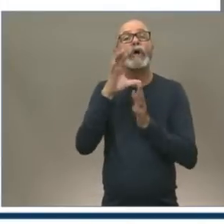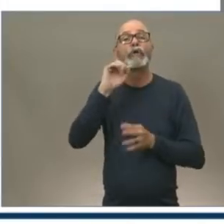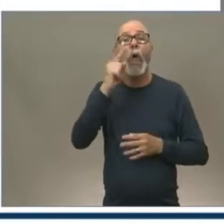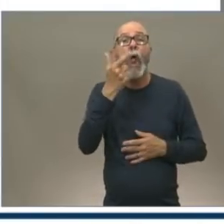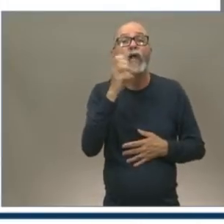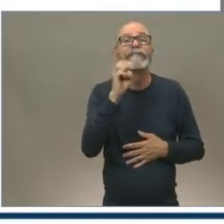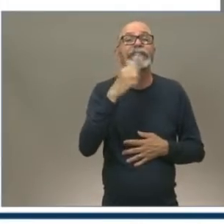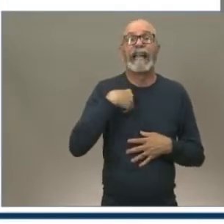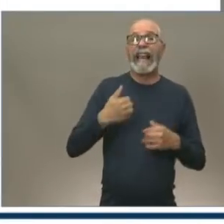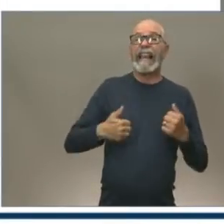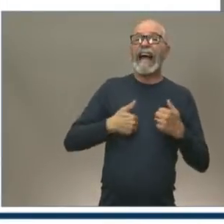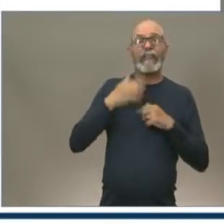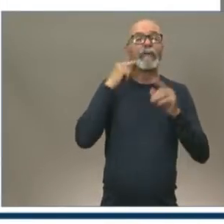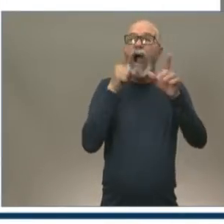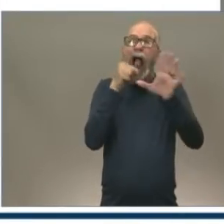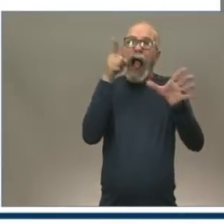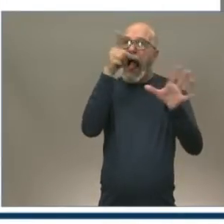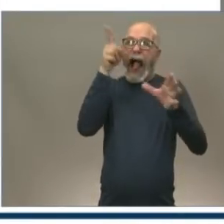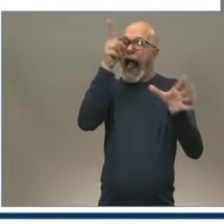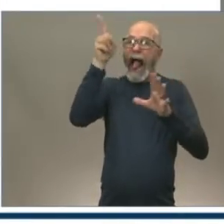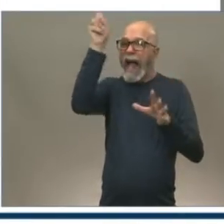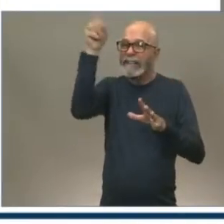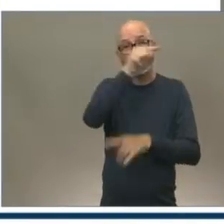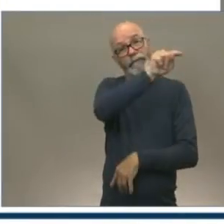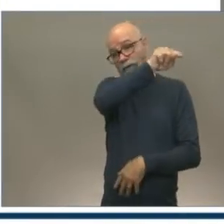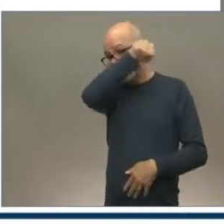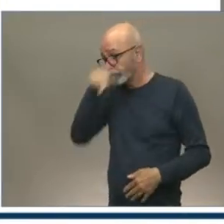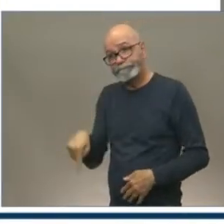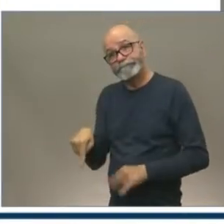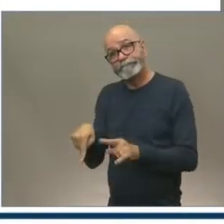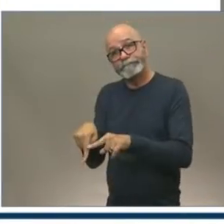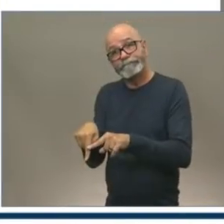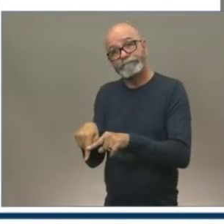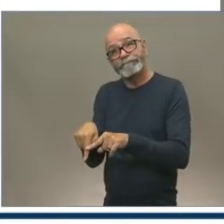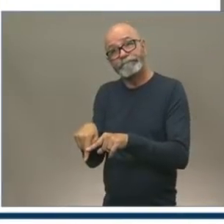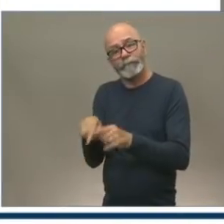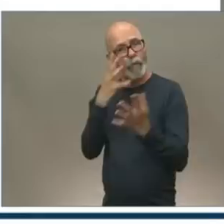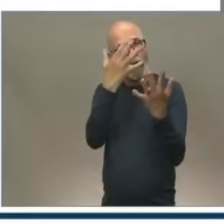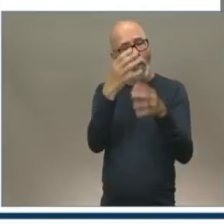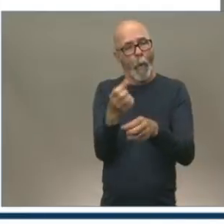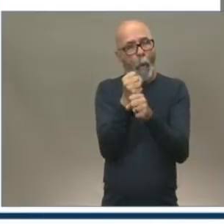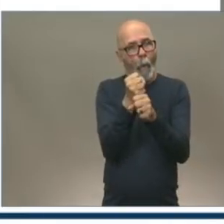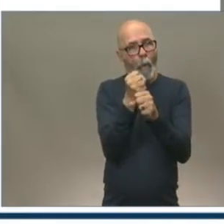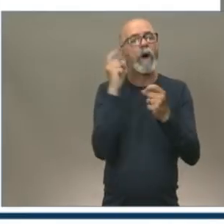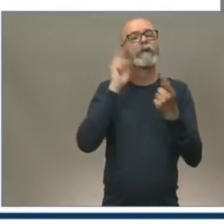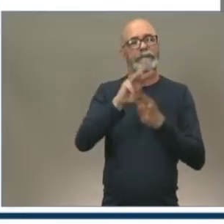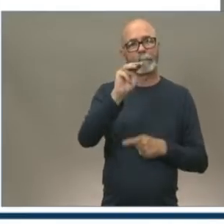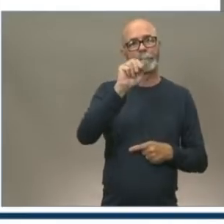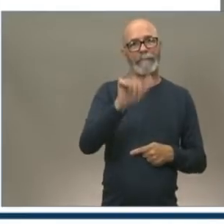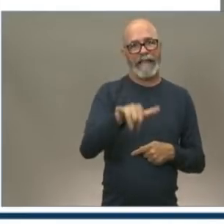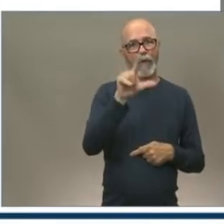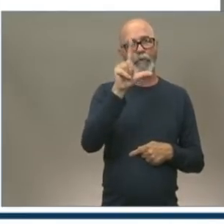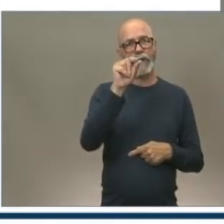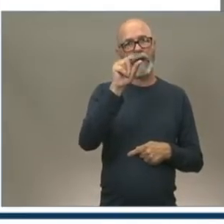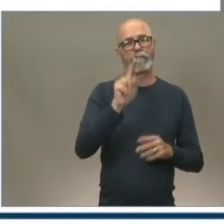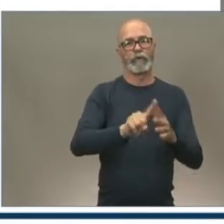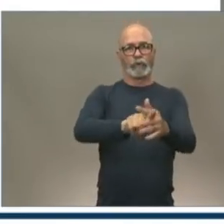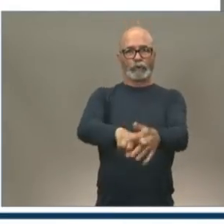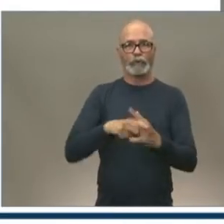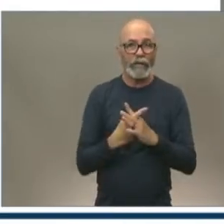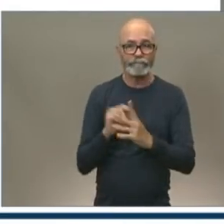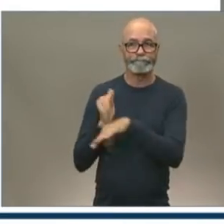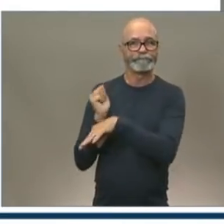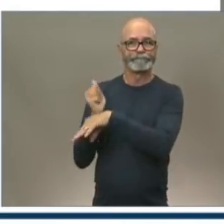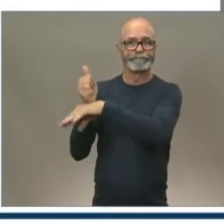elsewhere, do not come until May 20th at the earliest. And if you are a permanent resident here in